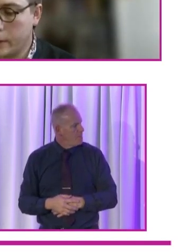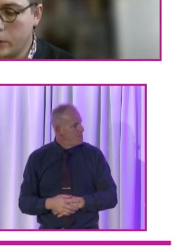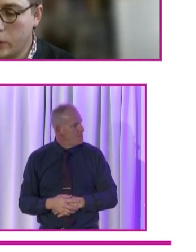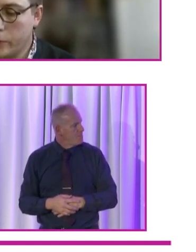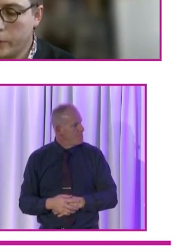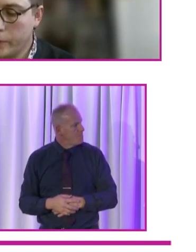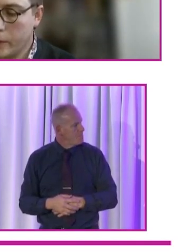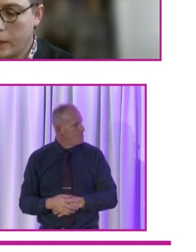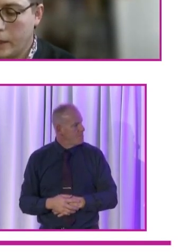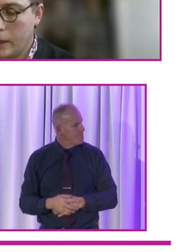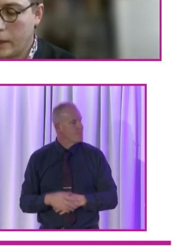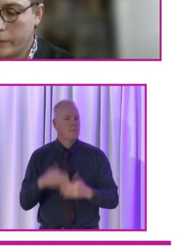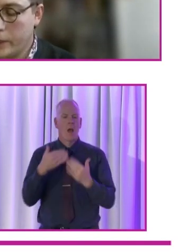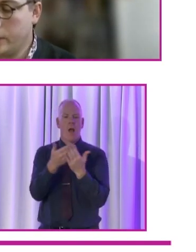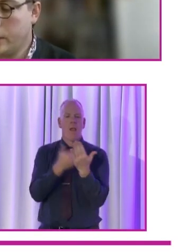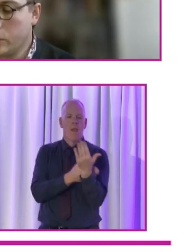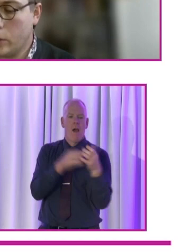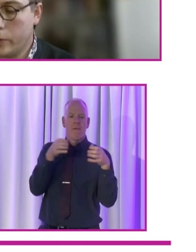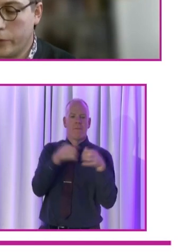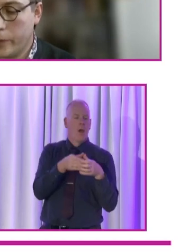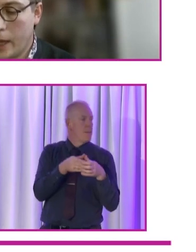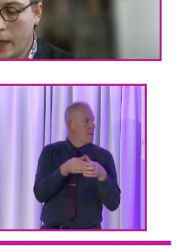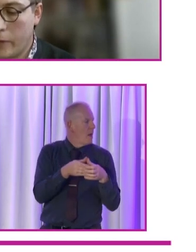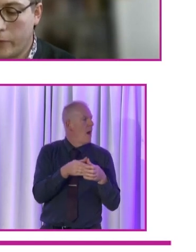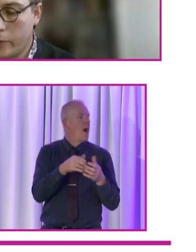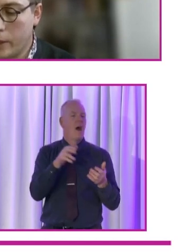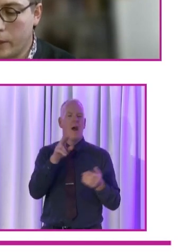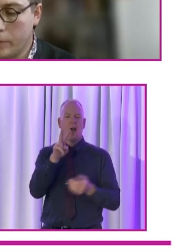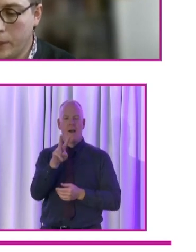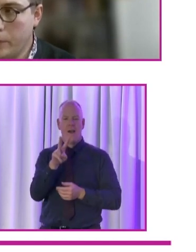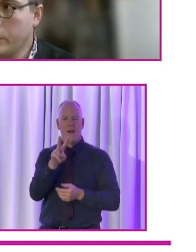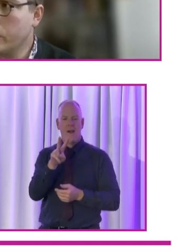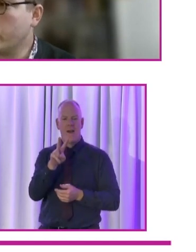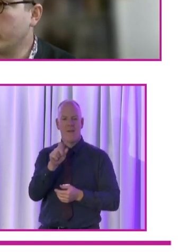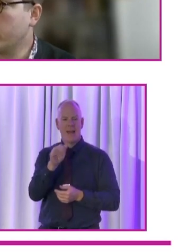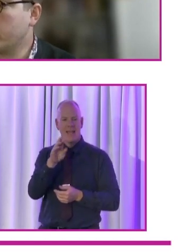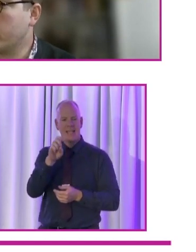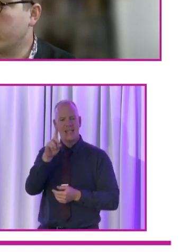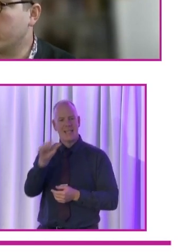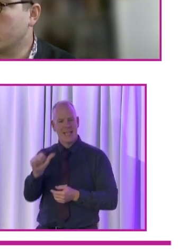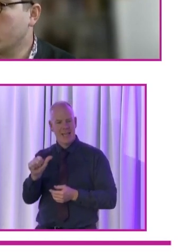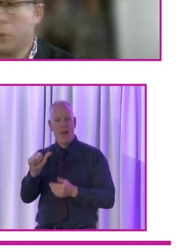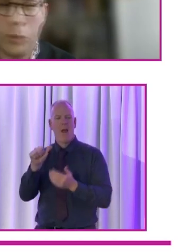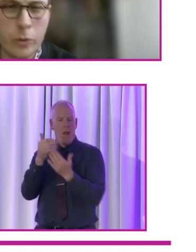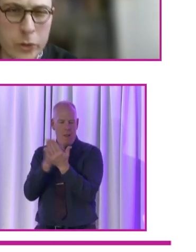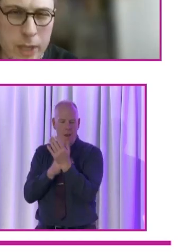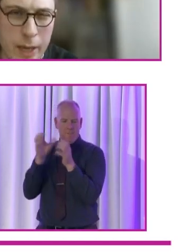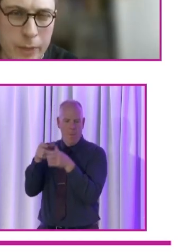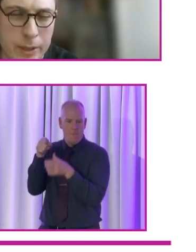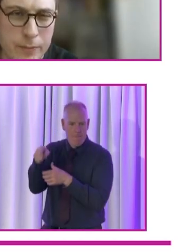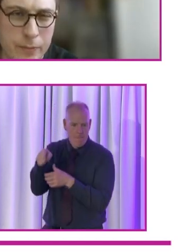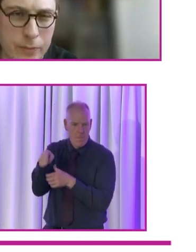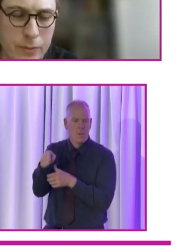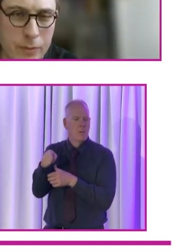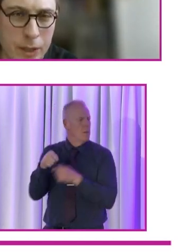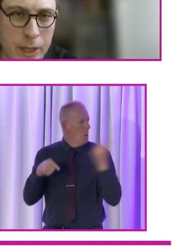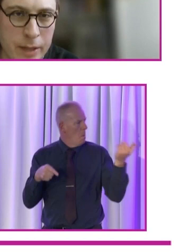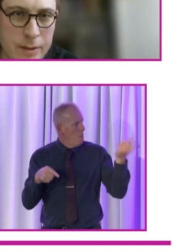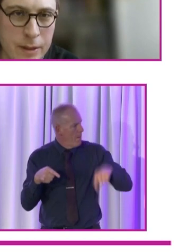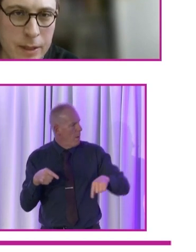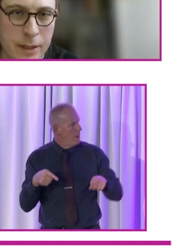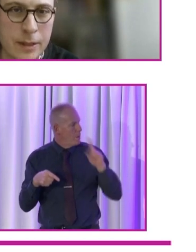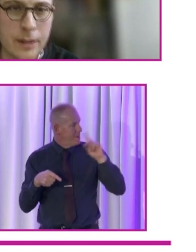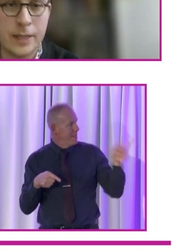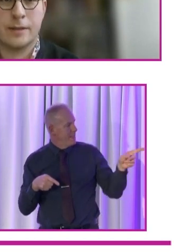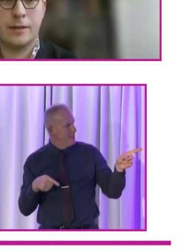Yes, the law firm, Validity into the law firm, they have people with, one more slide, please. Then you